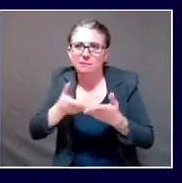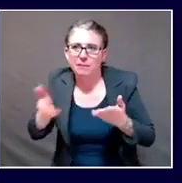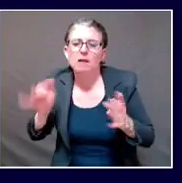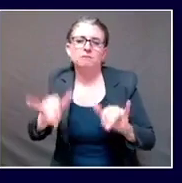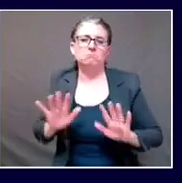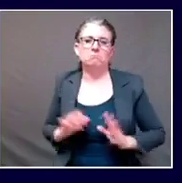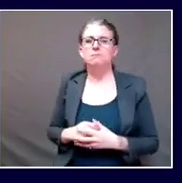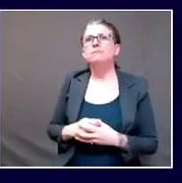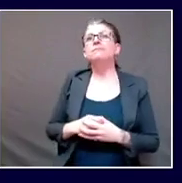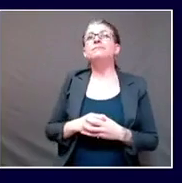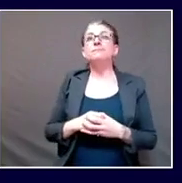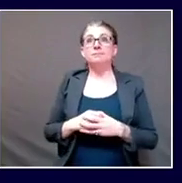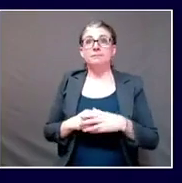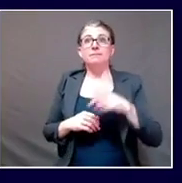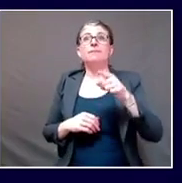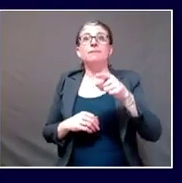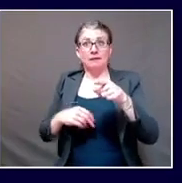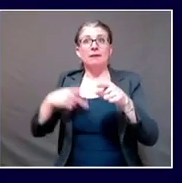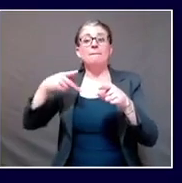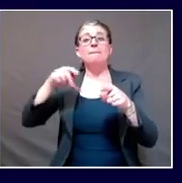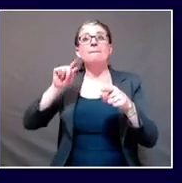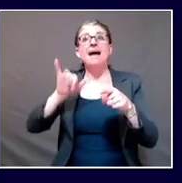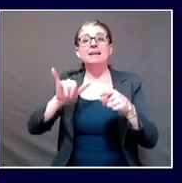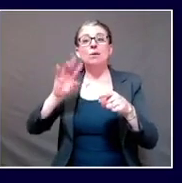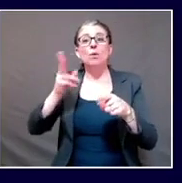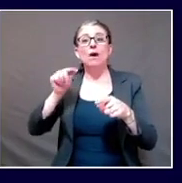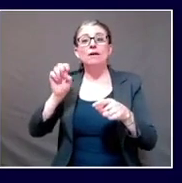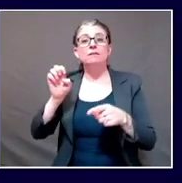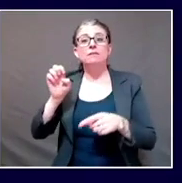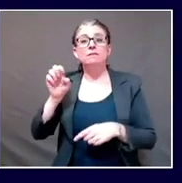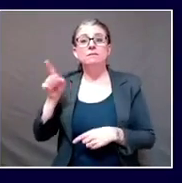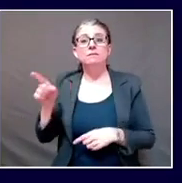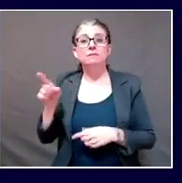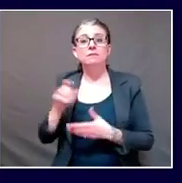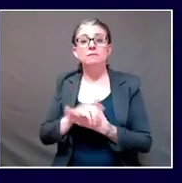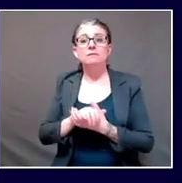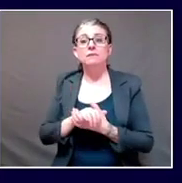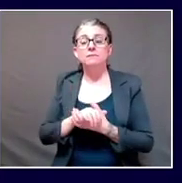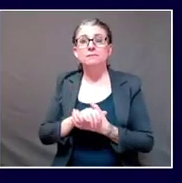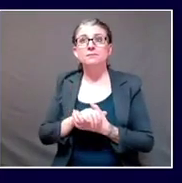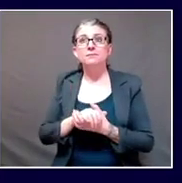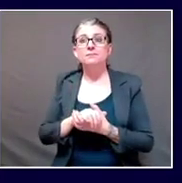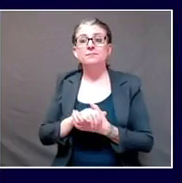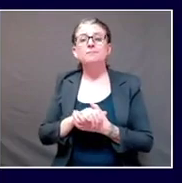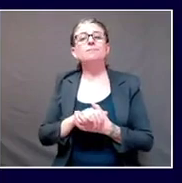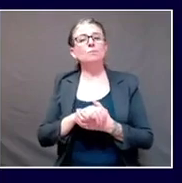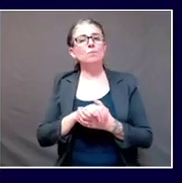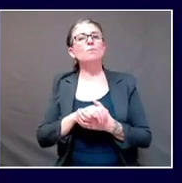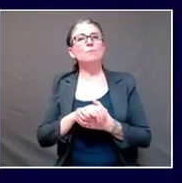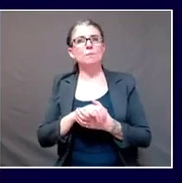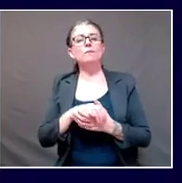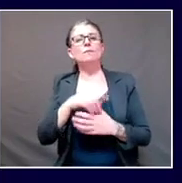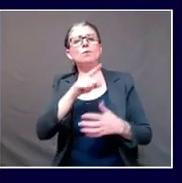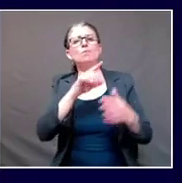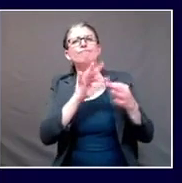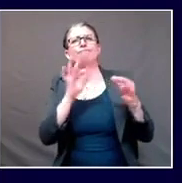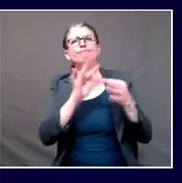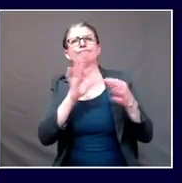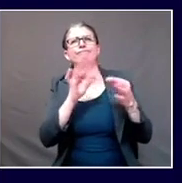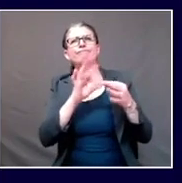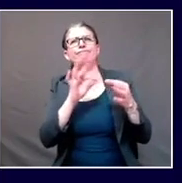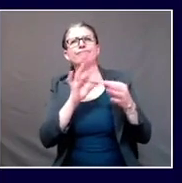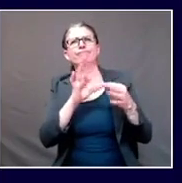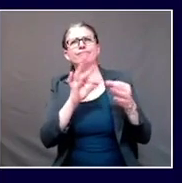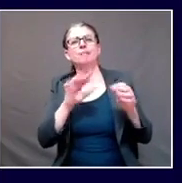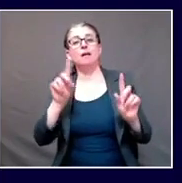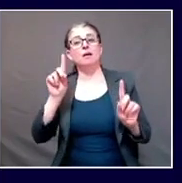vaccine, is the plan to use the doses strictly as the first dose for people? Can you just